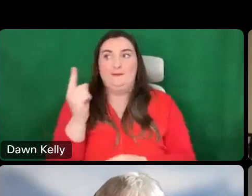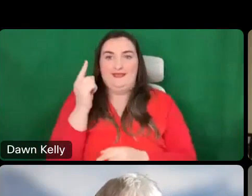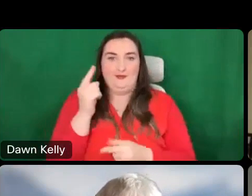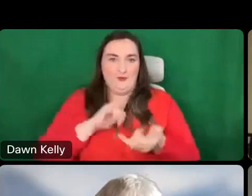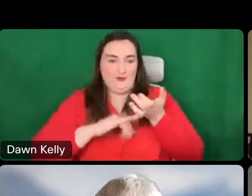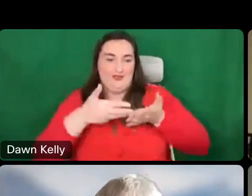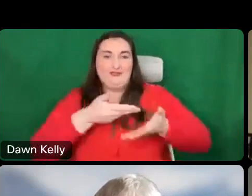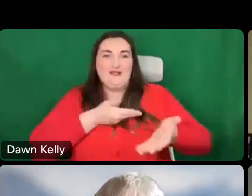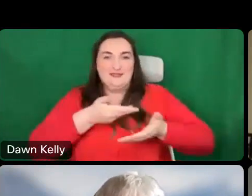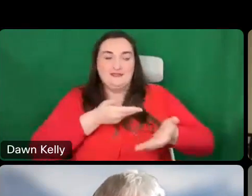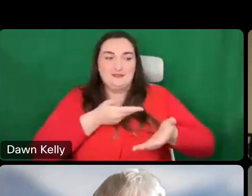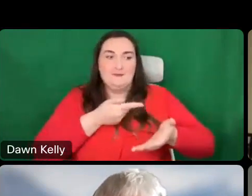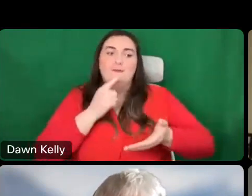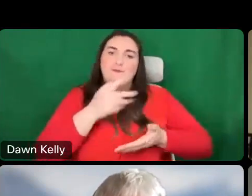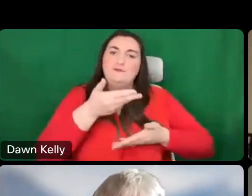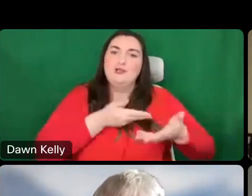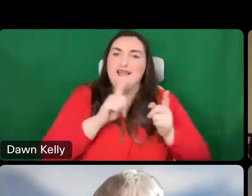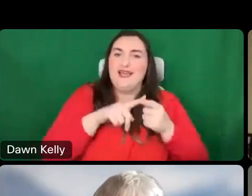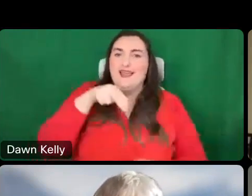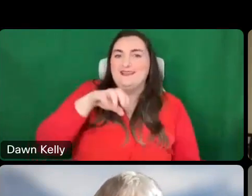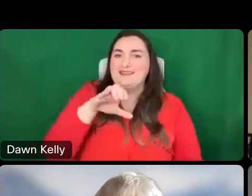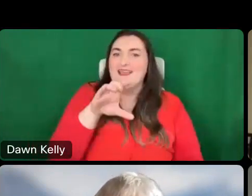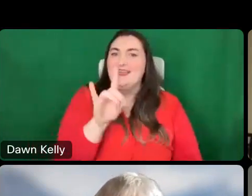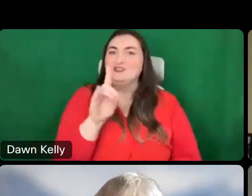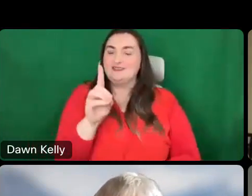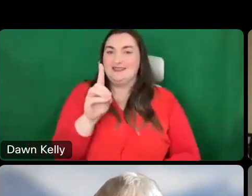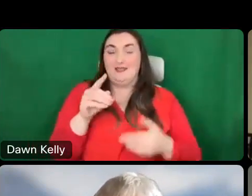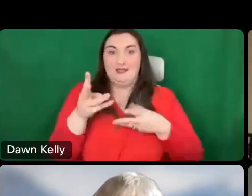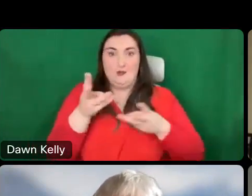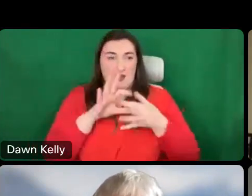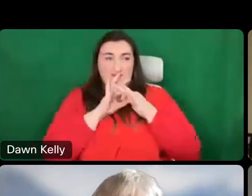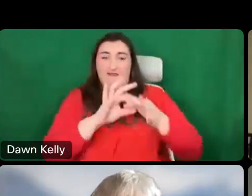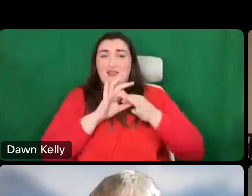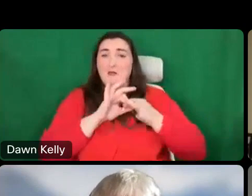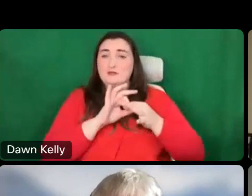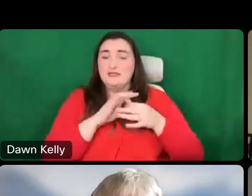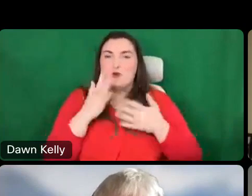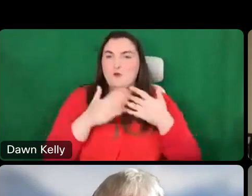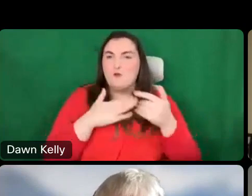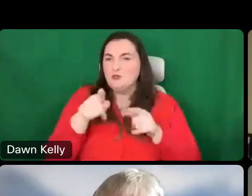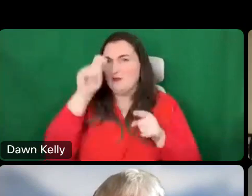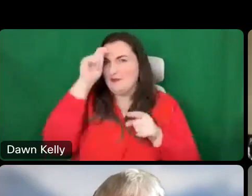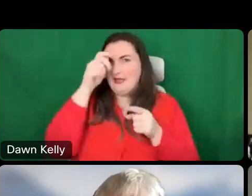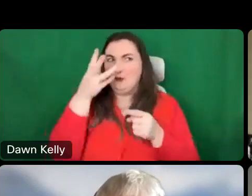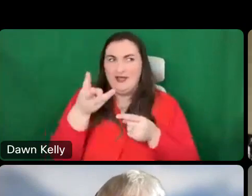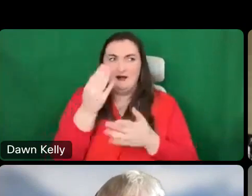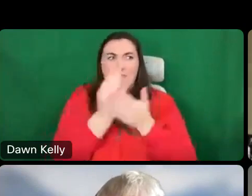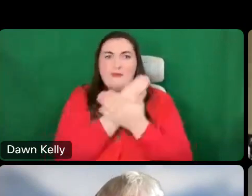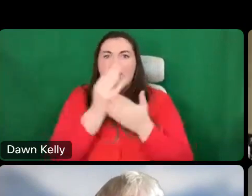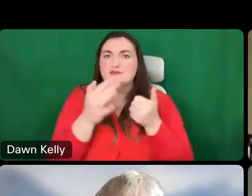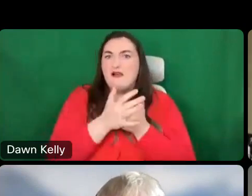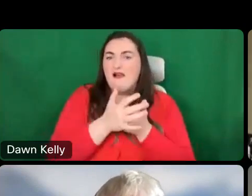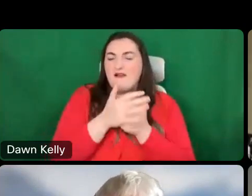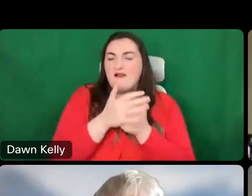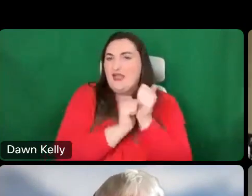but consultants and NCHDs work very closely. And what do you think are going to be the features of the